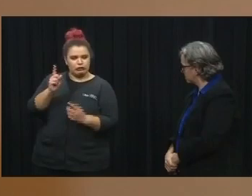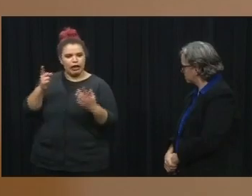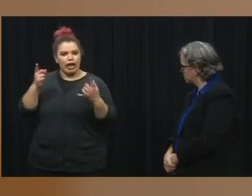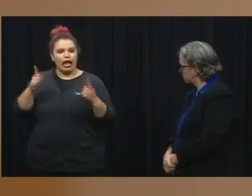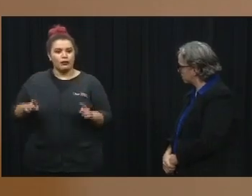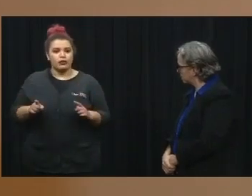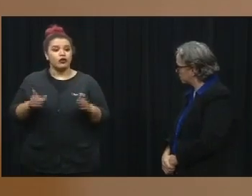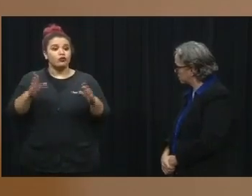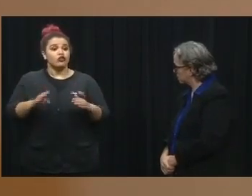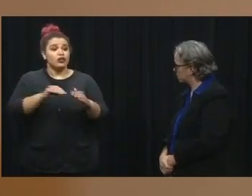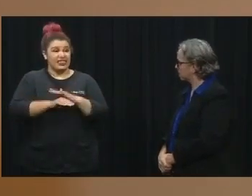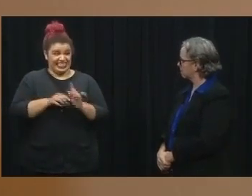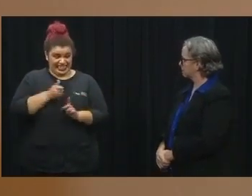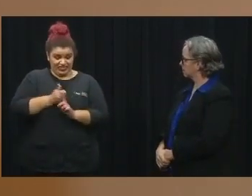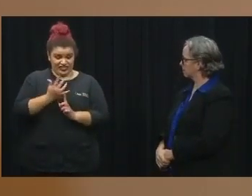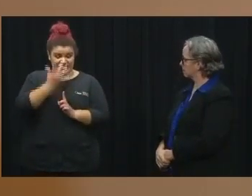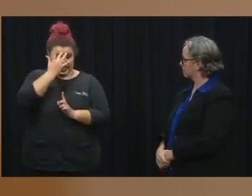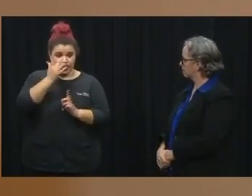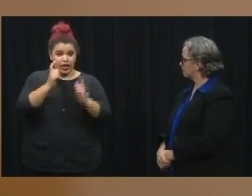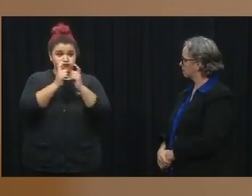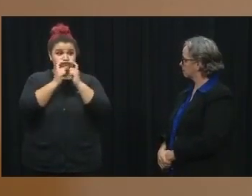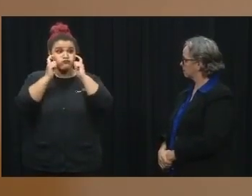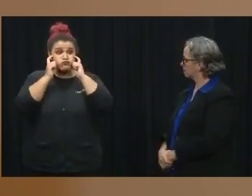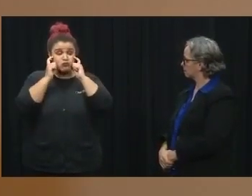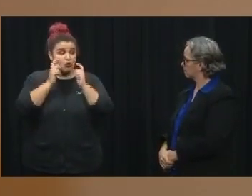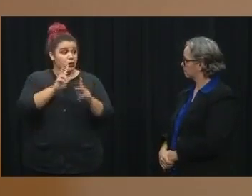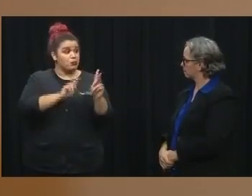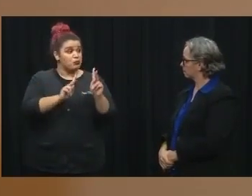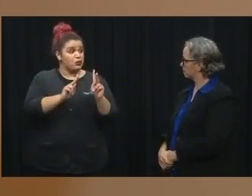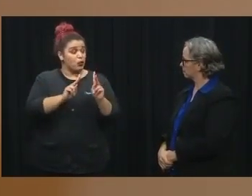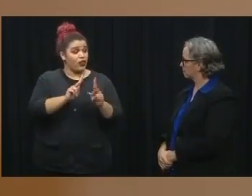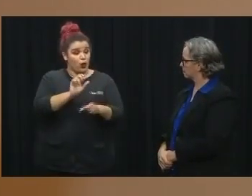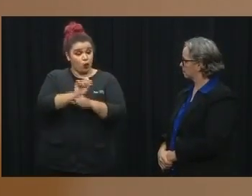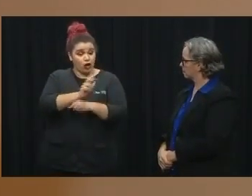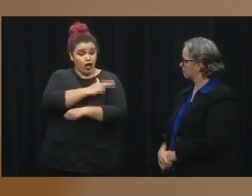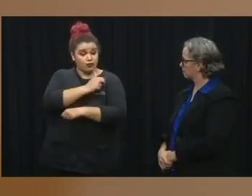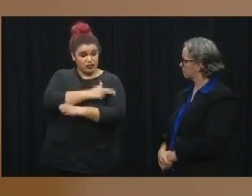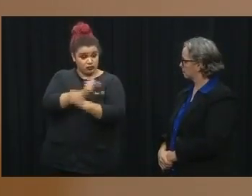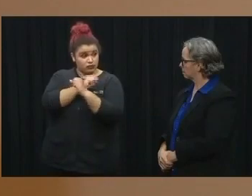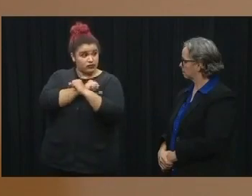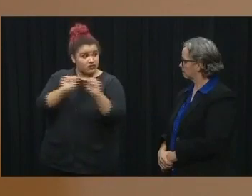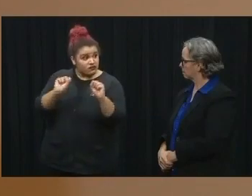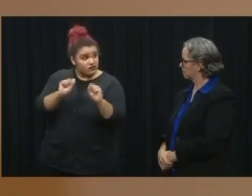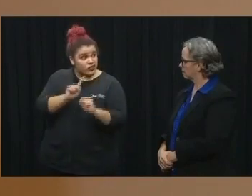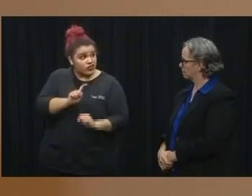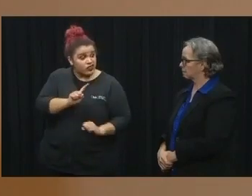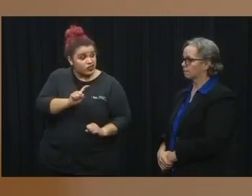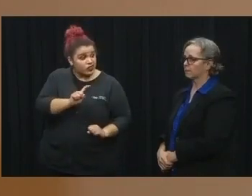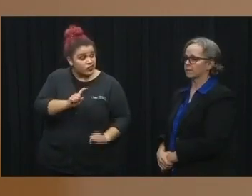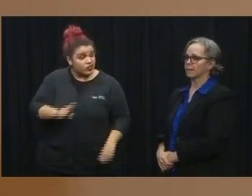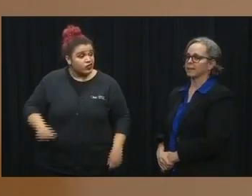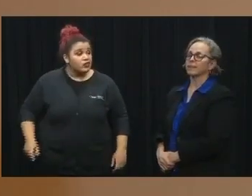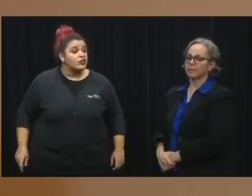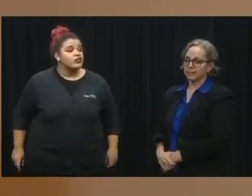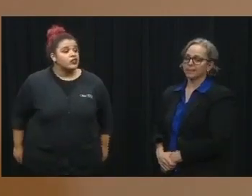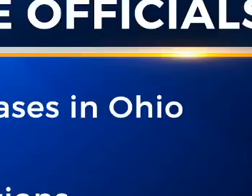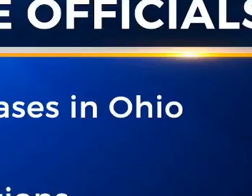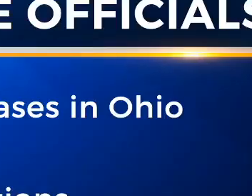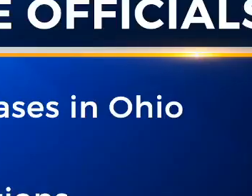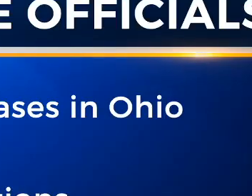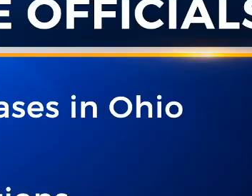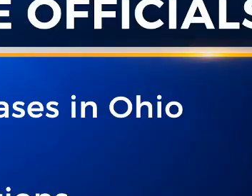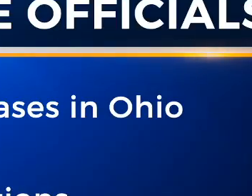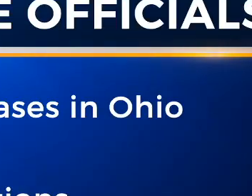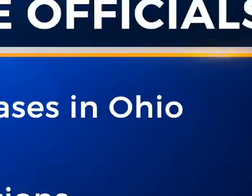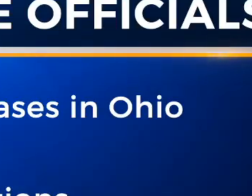healthcare workers? Theoretically, it does help them spread it, but the healthcare worker, if it is a known case of COVID, needs